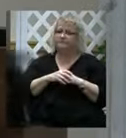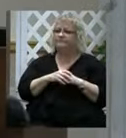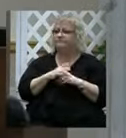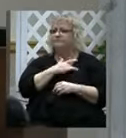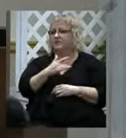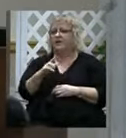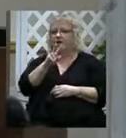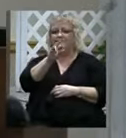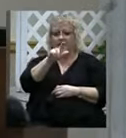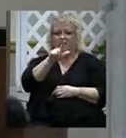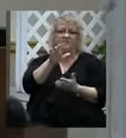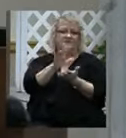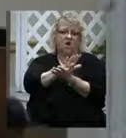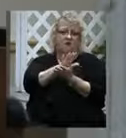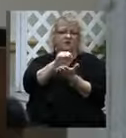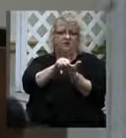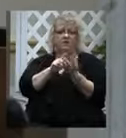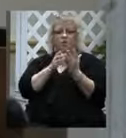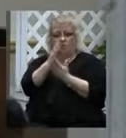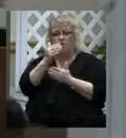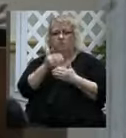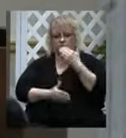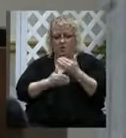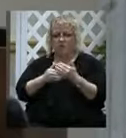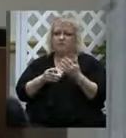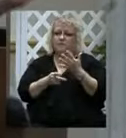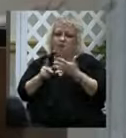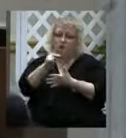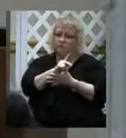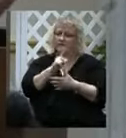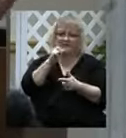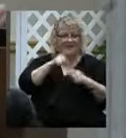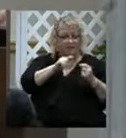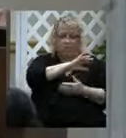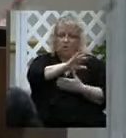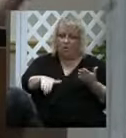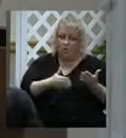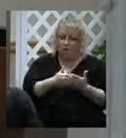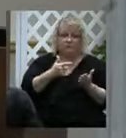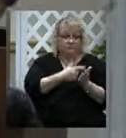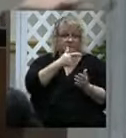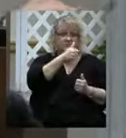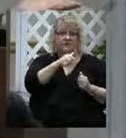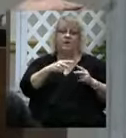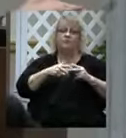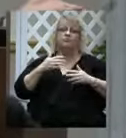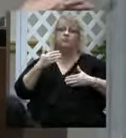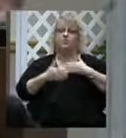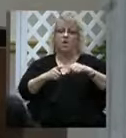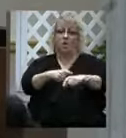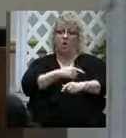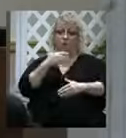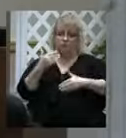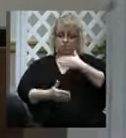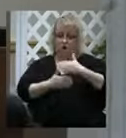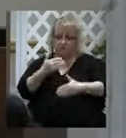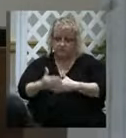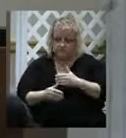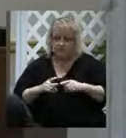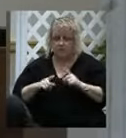a vital document, and you need to go through the process of prioritizing. You can't do it all at once, and as you can see, it's a process.